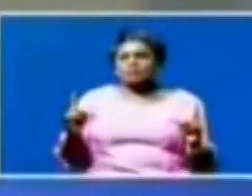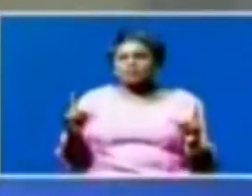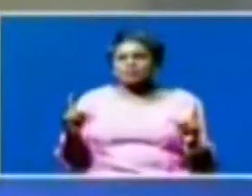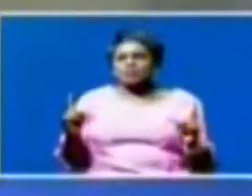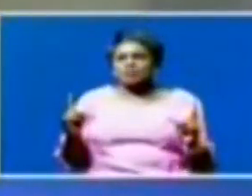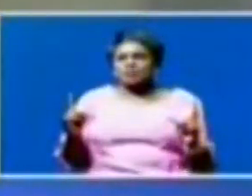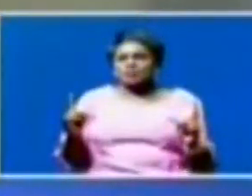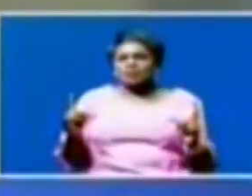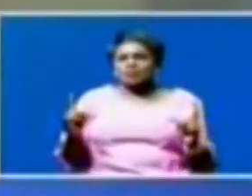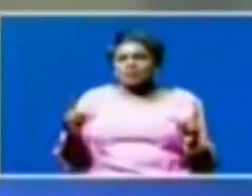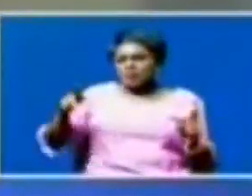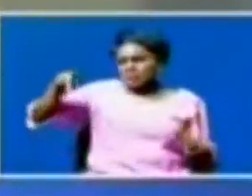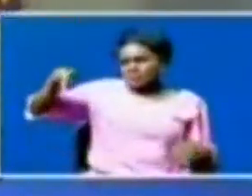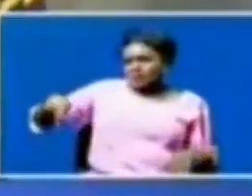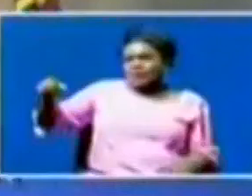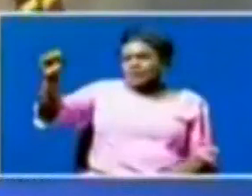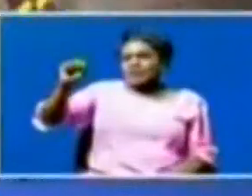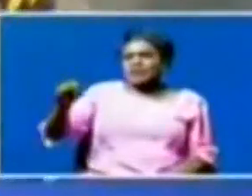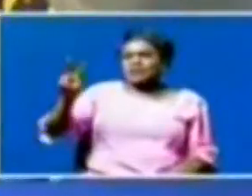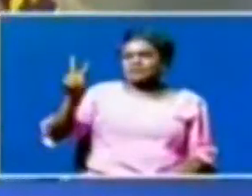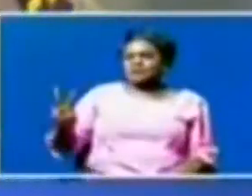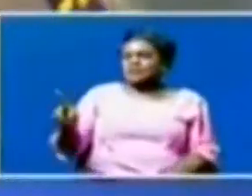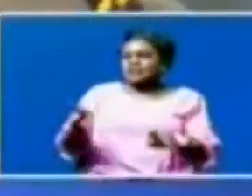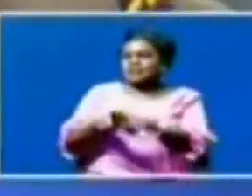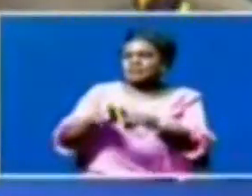ourselves to the PSV. Let's also have a look at